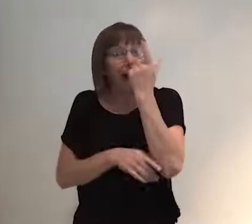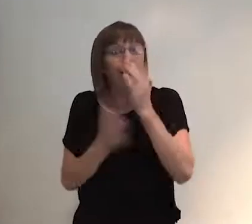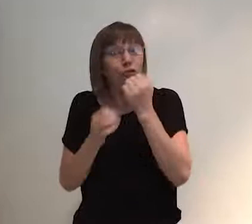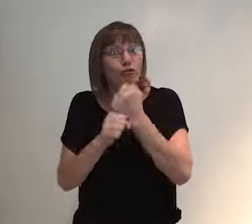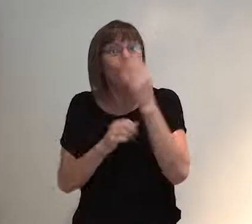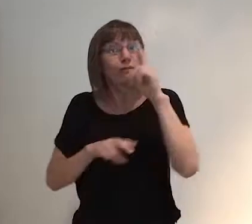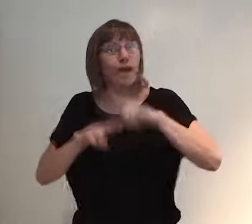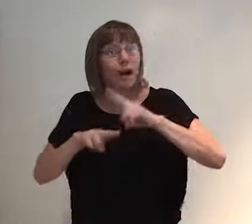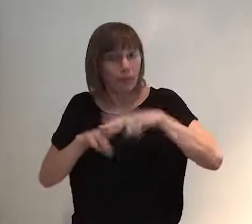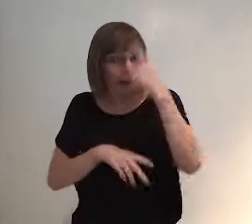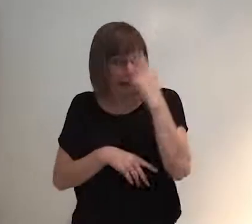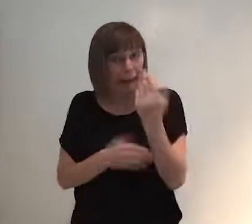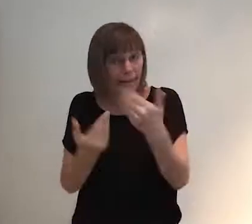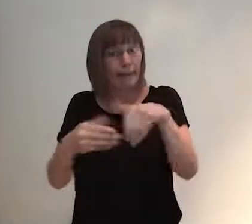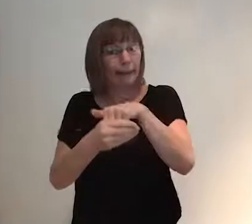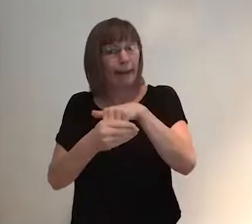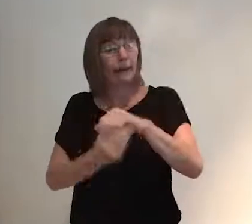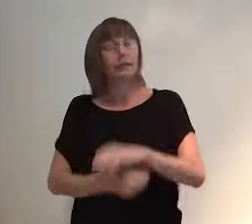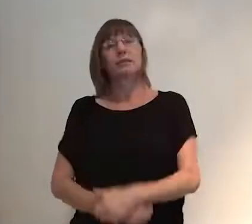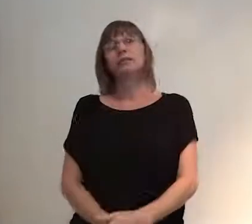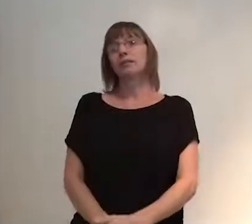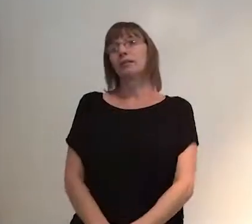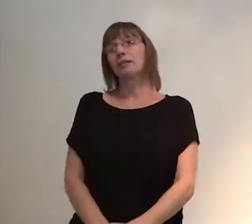grandparents, anybody can join it.